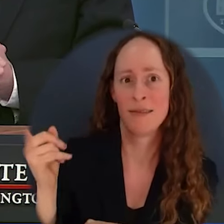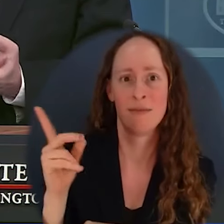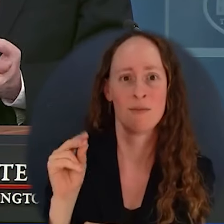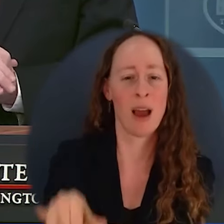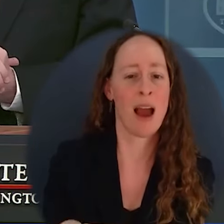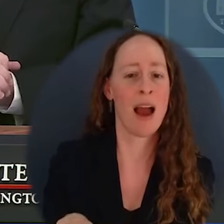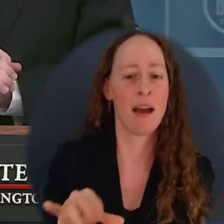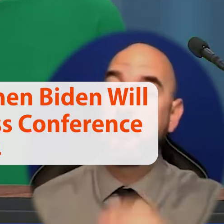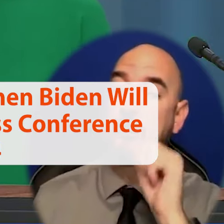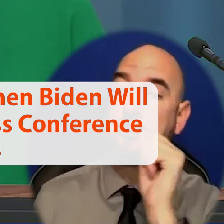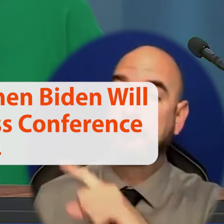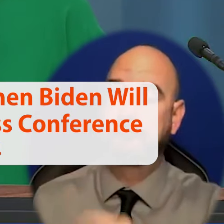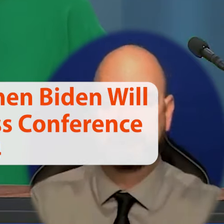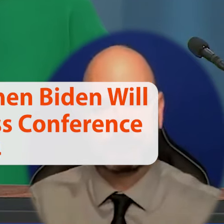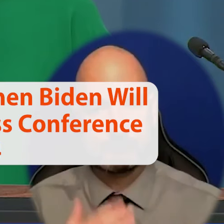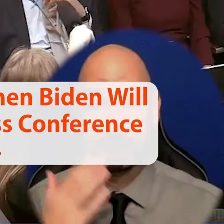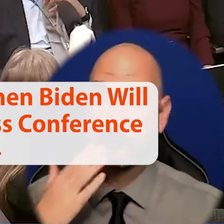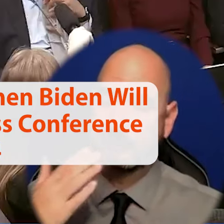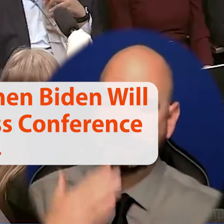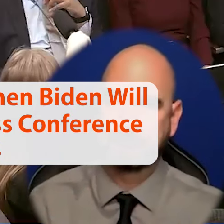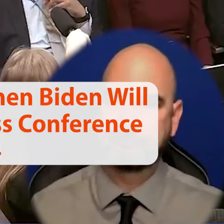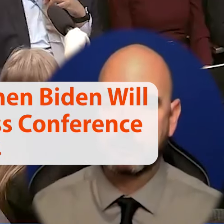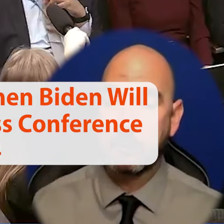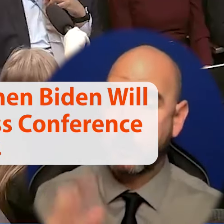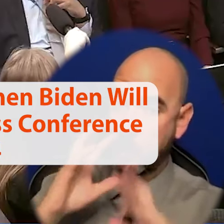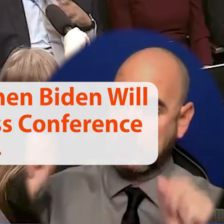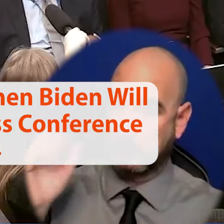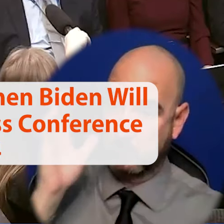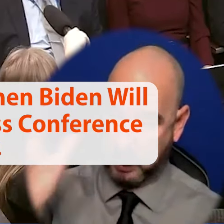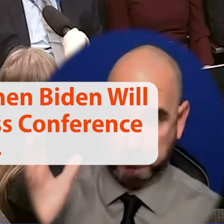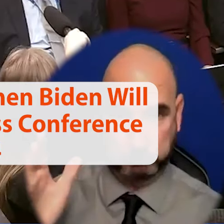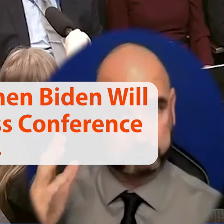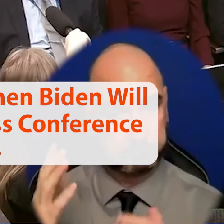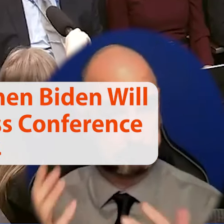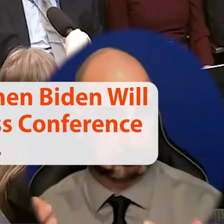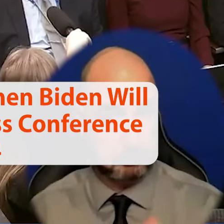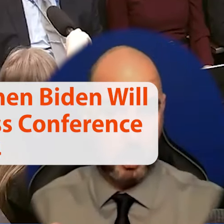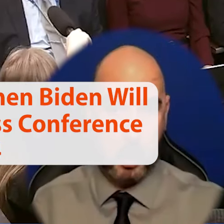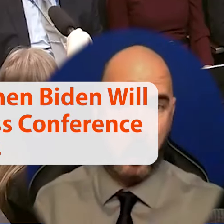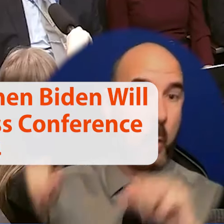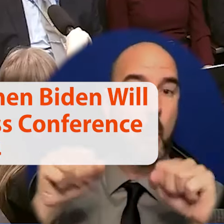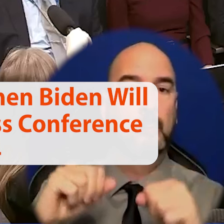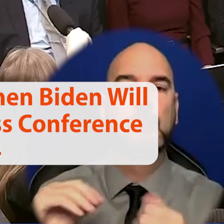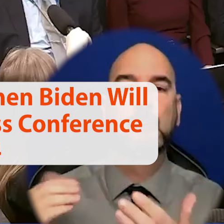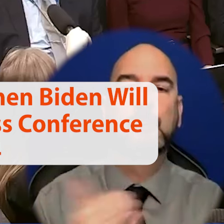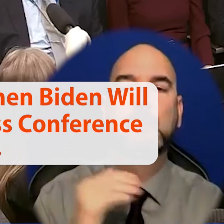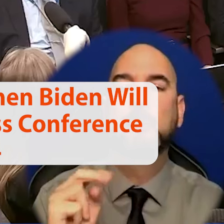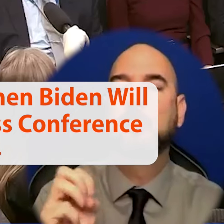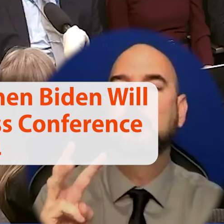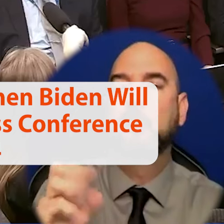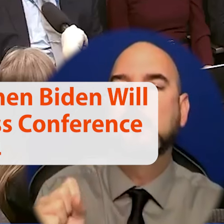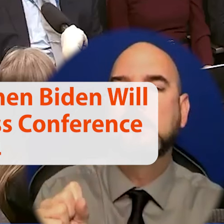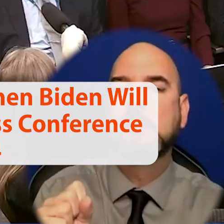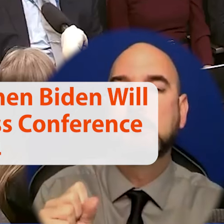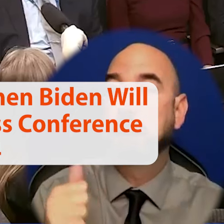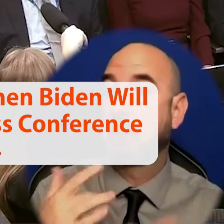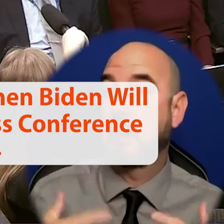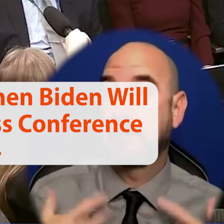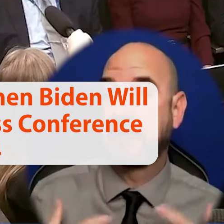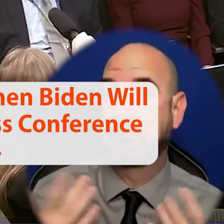particular report is not correct. When will the president hold another news conference so we can ask a question of him without having helicopter noise or jet noise in the